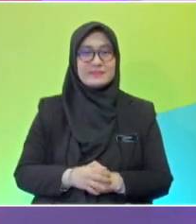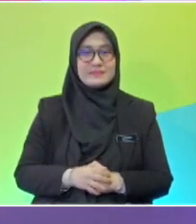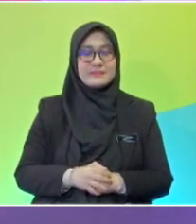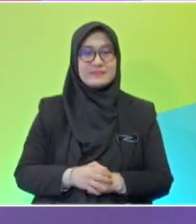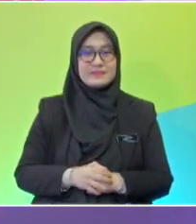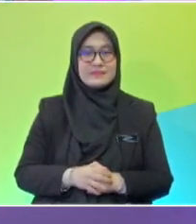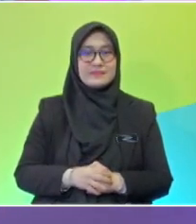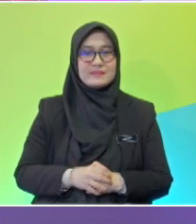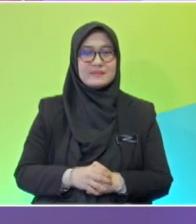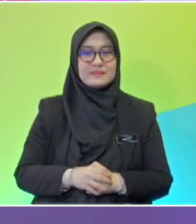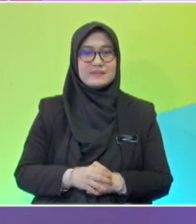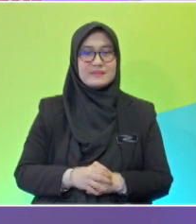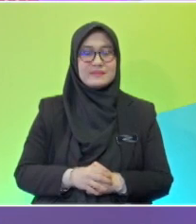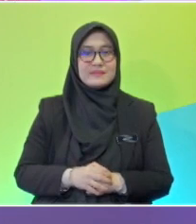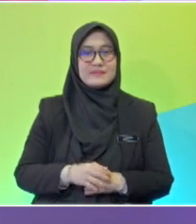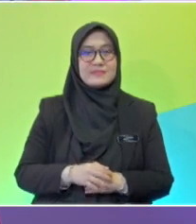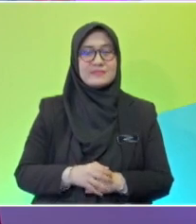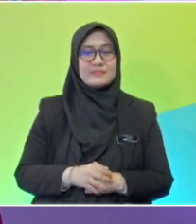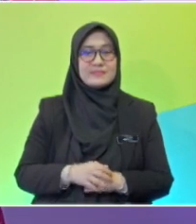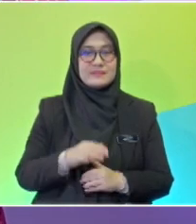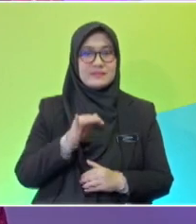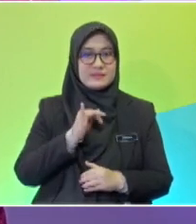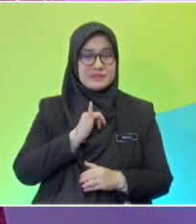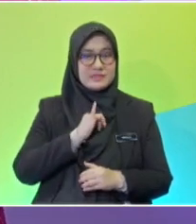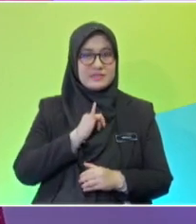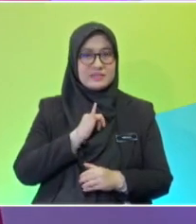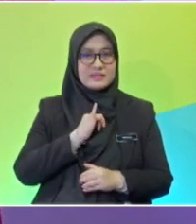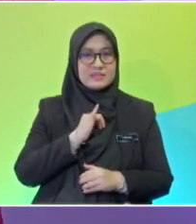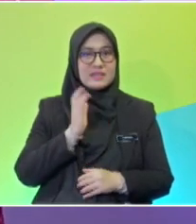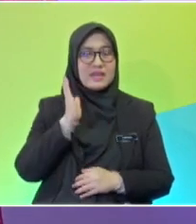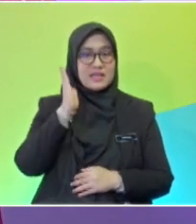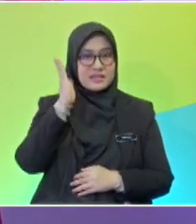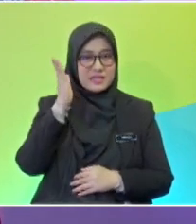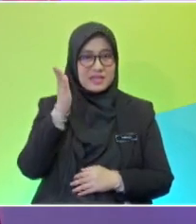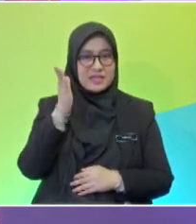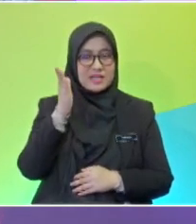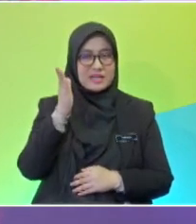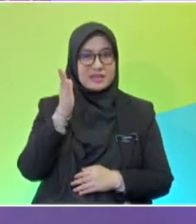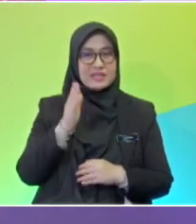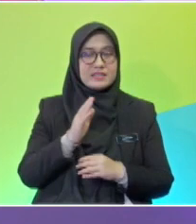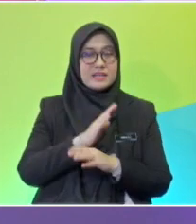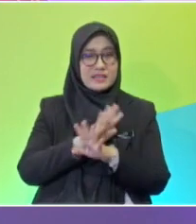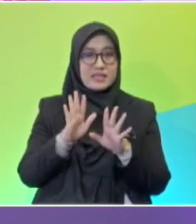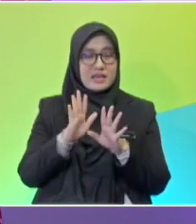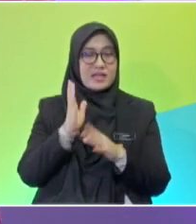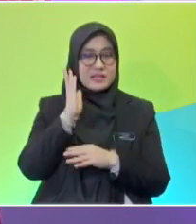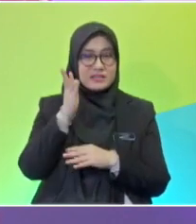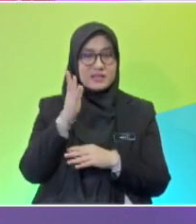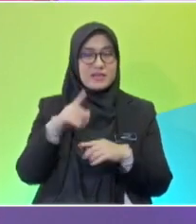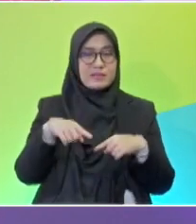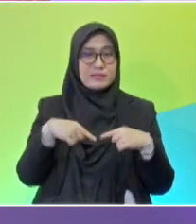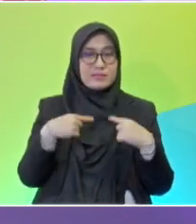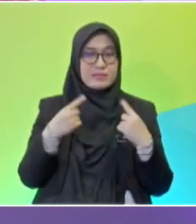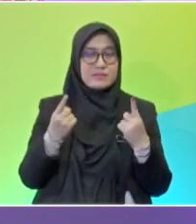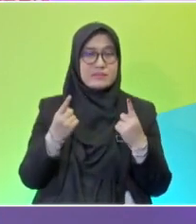to go into specific detail as to how the process is going to go on because there has already been a program,